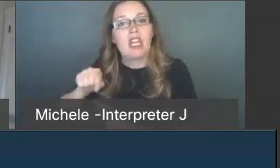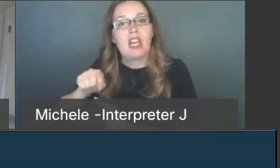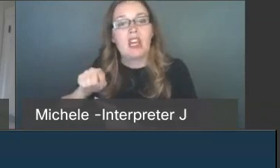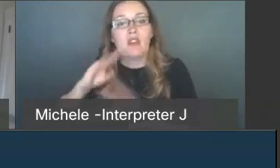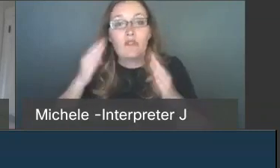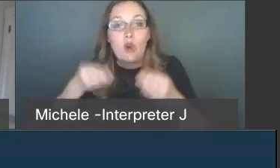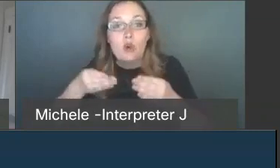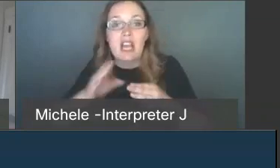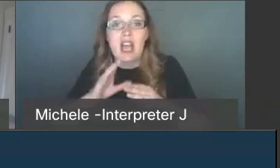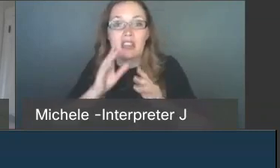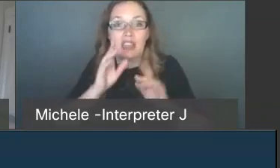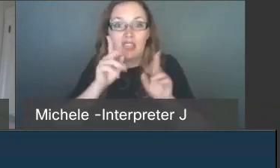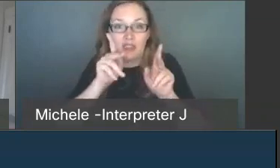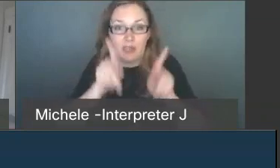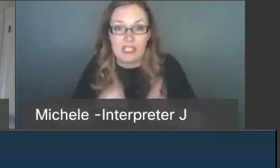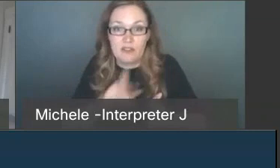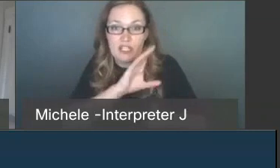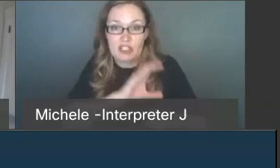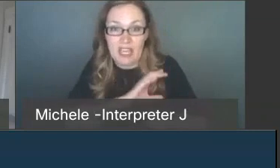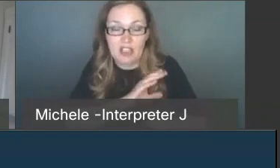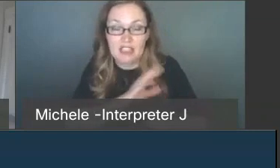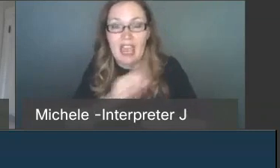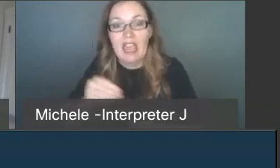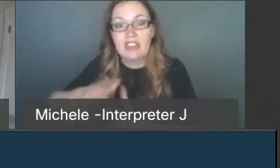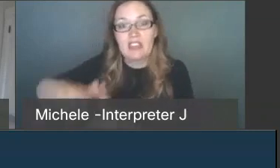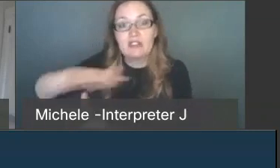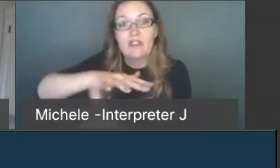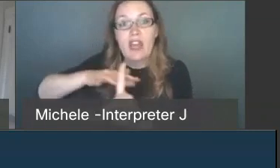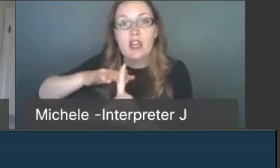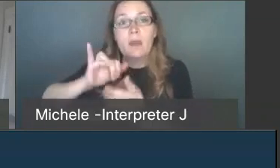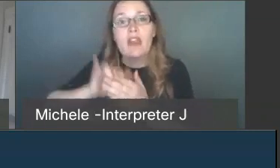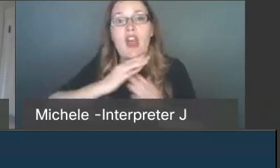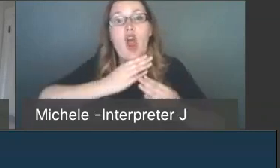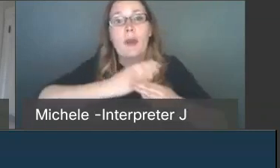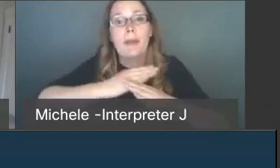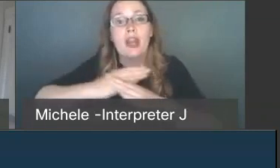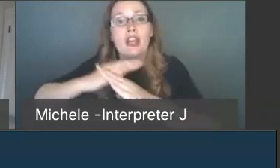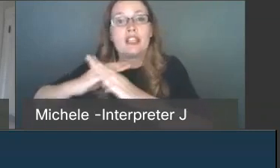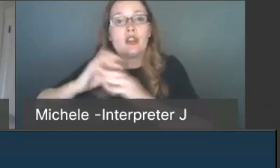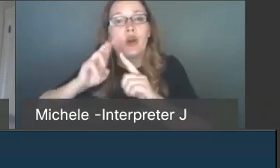the individual and the environment that might be barriers or facilitators of positive treatment